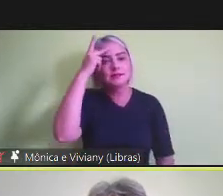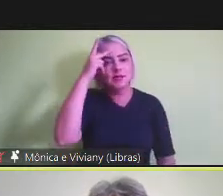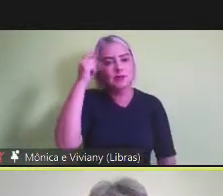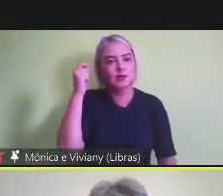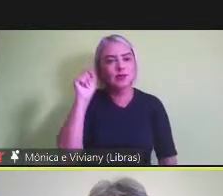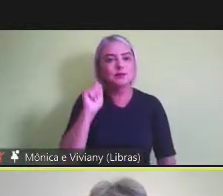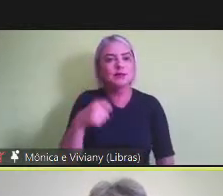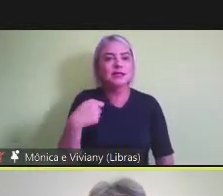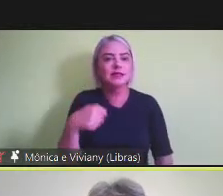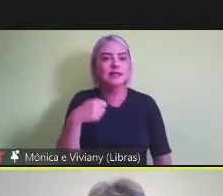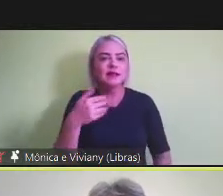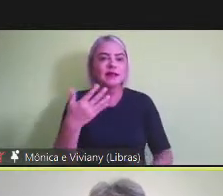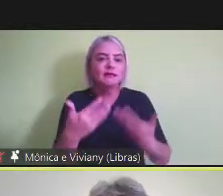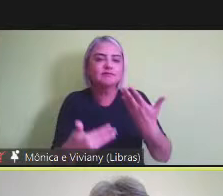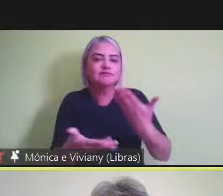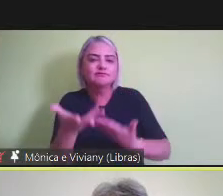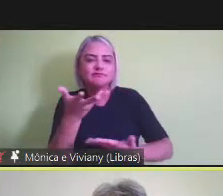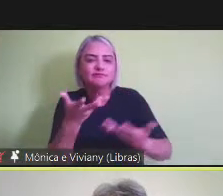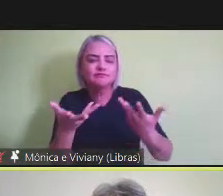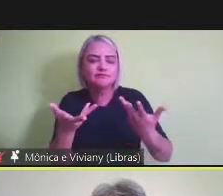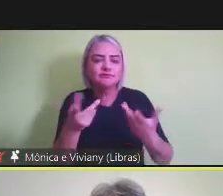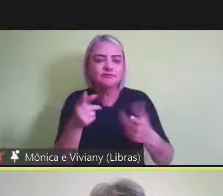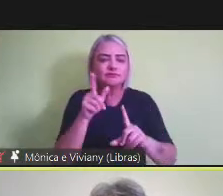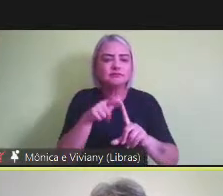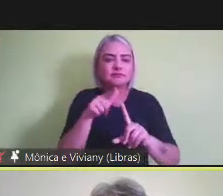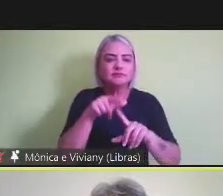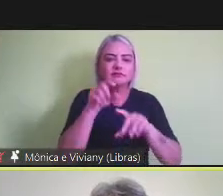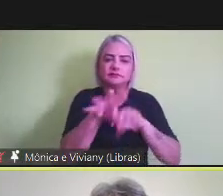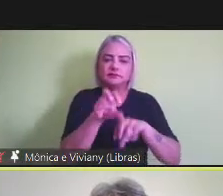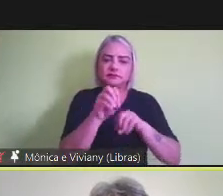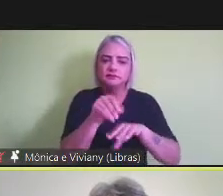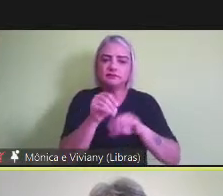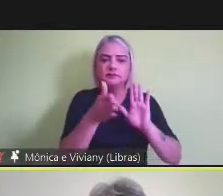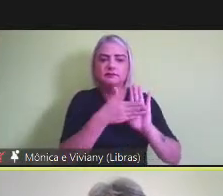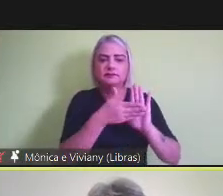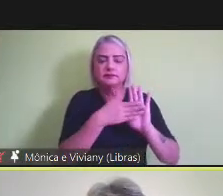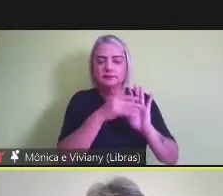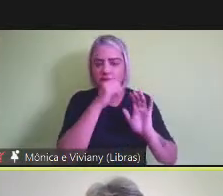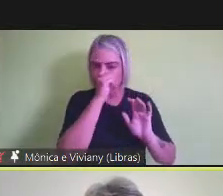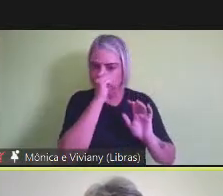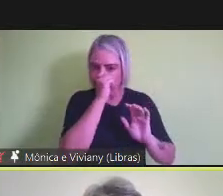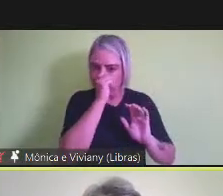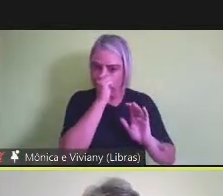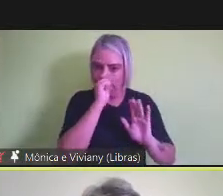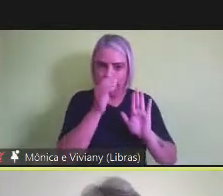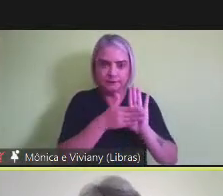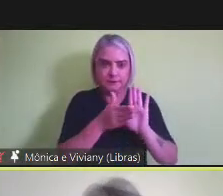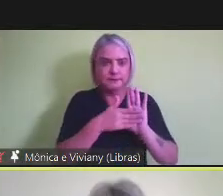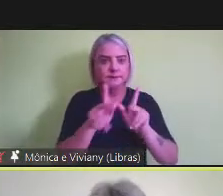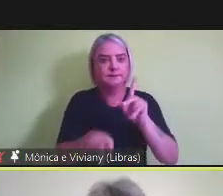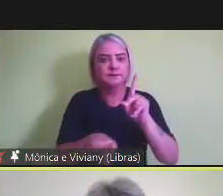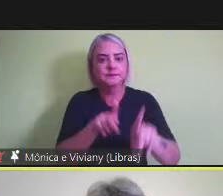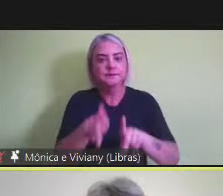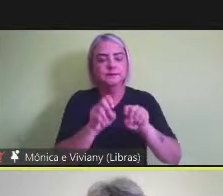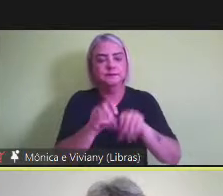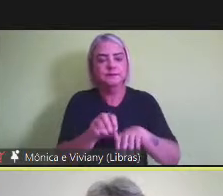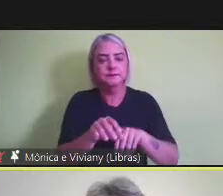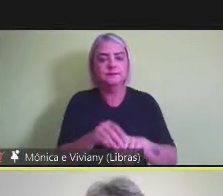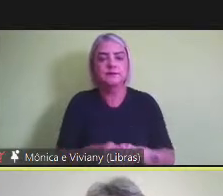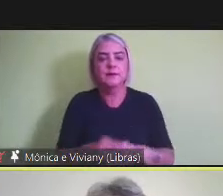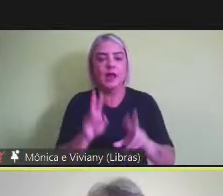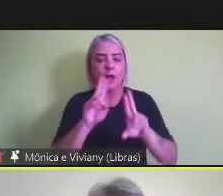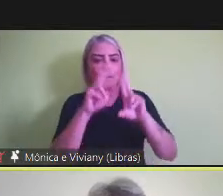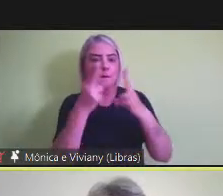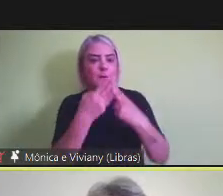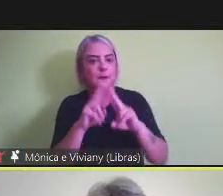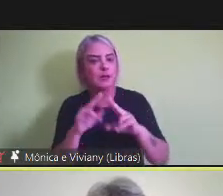These agents have to be fluid in this kind of the education that we're proposing, which is the popular education.